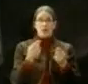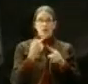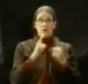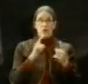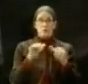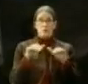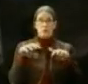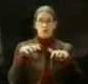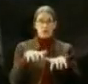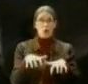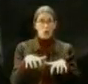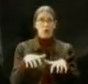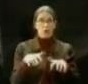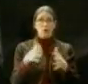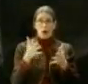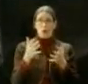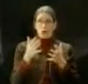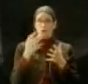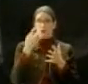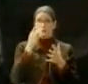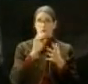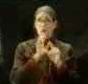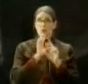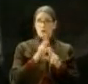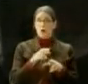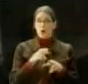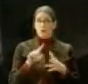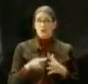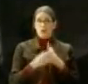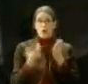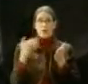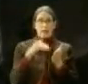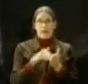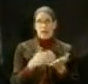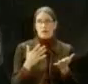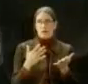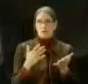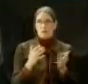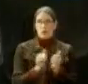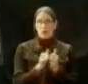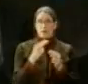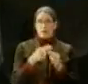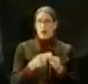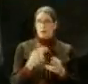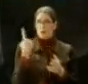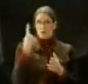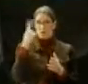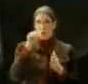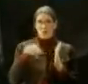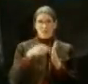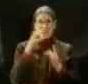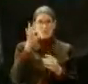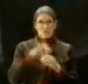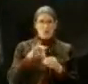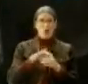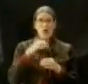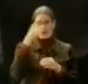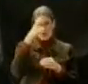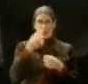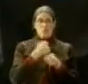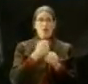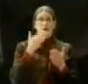that, to those that might think that way. Starting all over, in other words. For this vote, I think you make a good